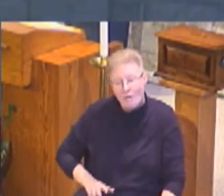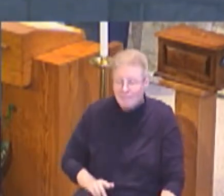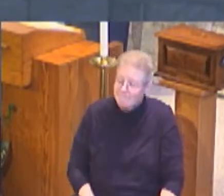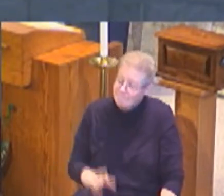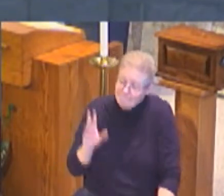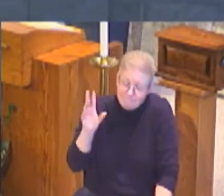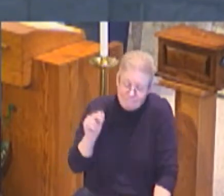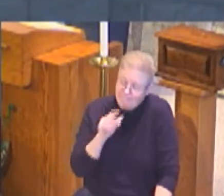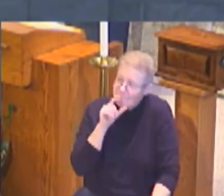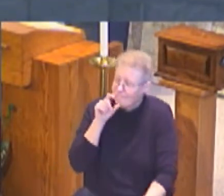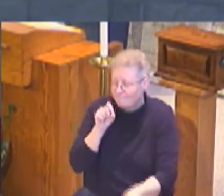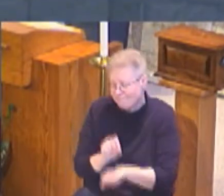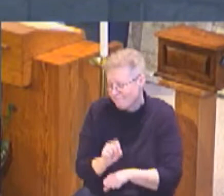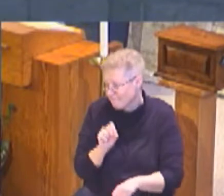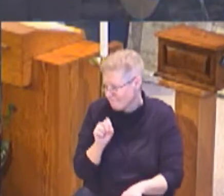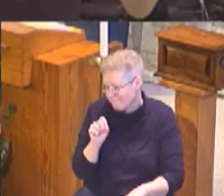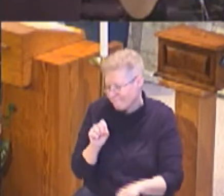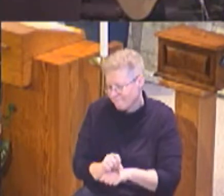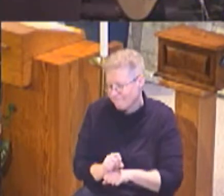no,